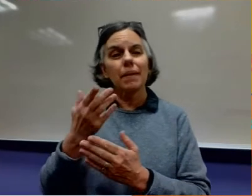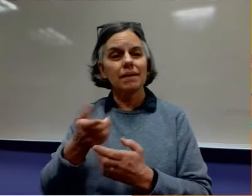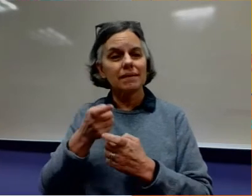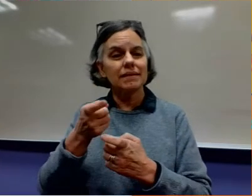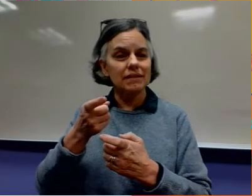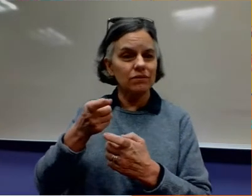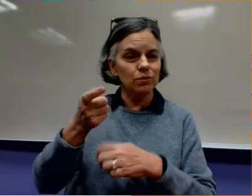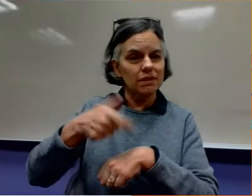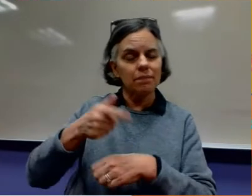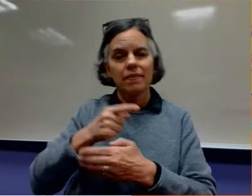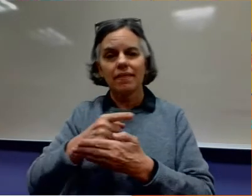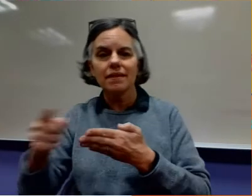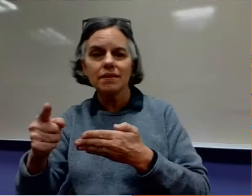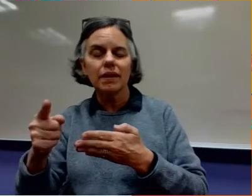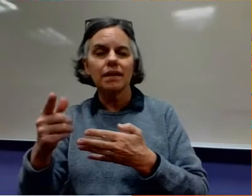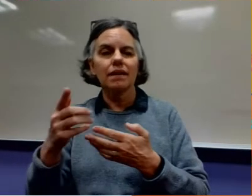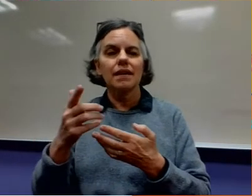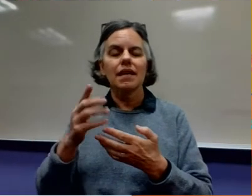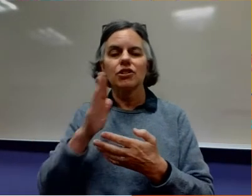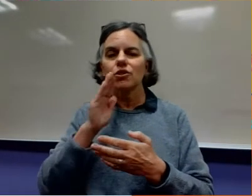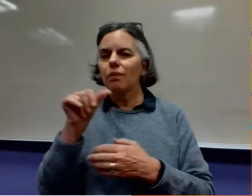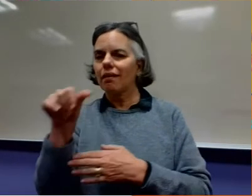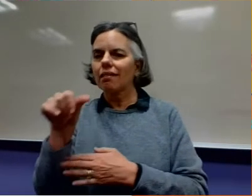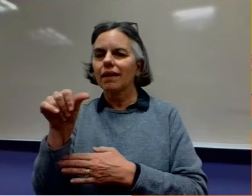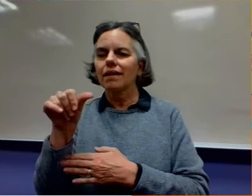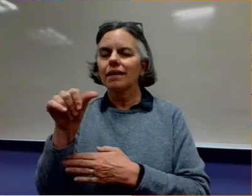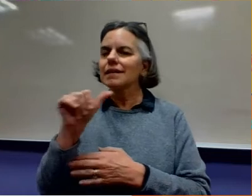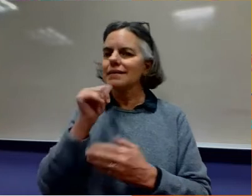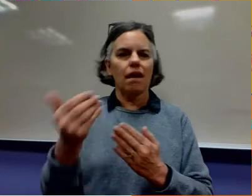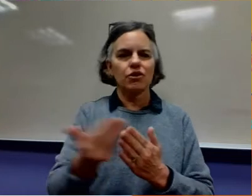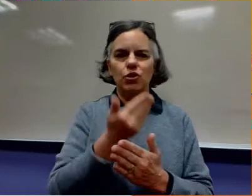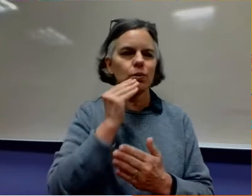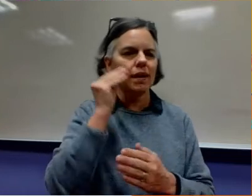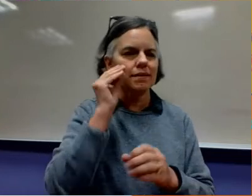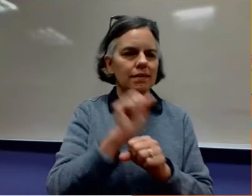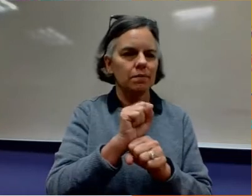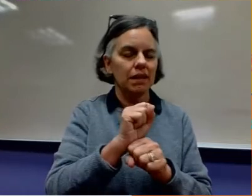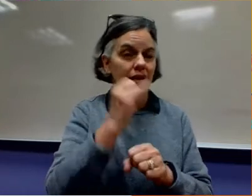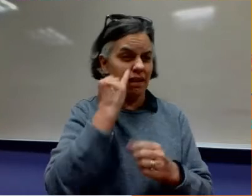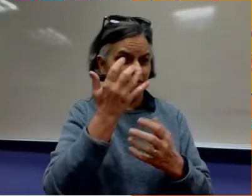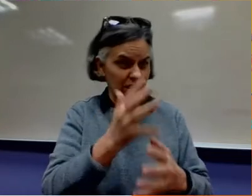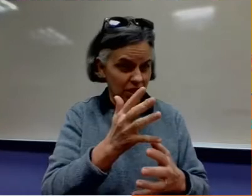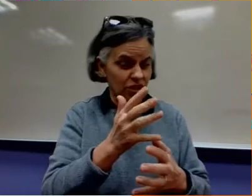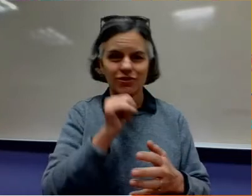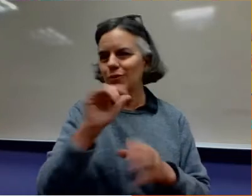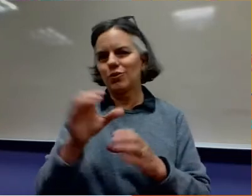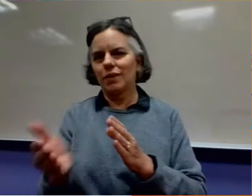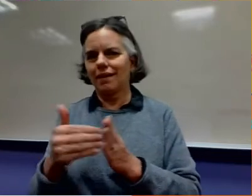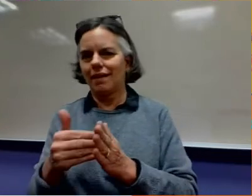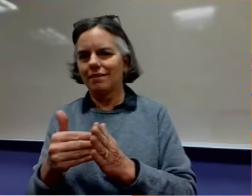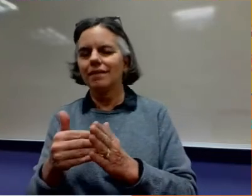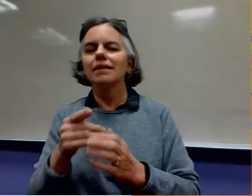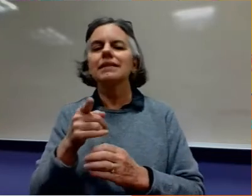week. And you'll just click on it as before. It's not a new assignment. If you've already done it, you don't have to do it again. It's still the same